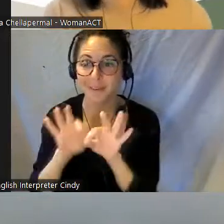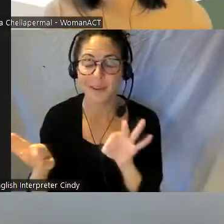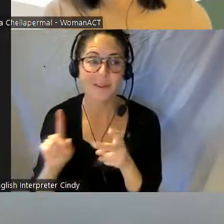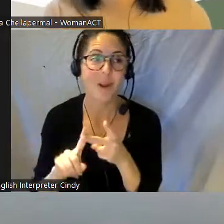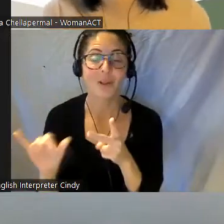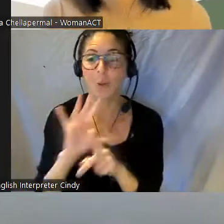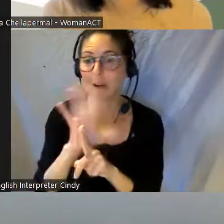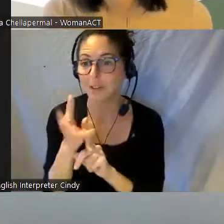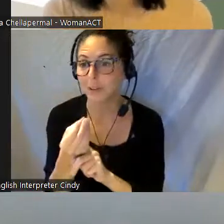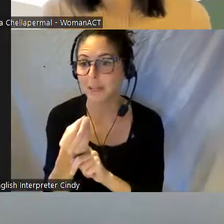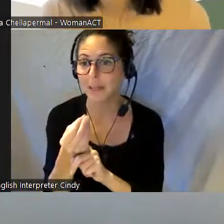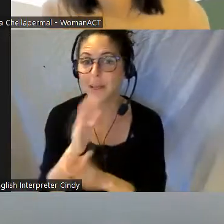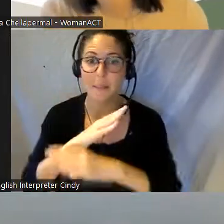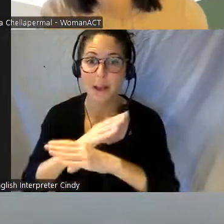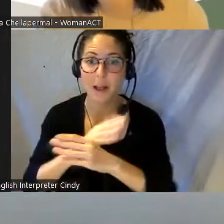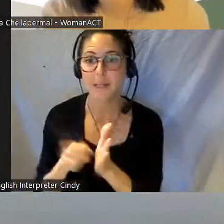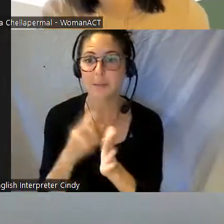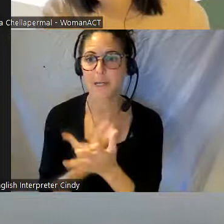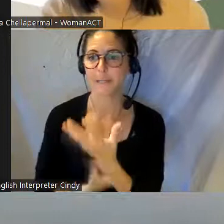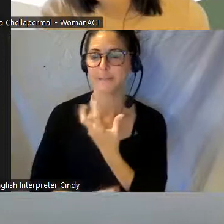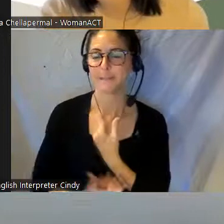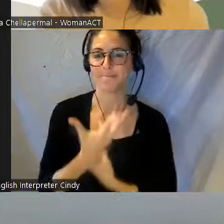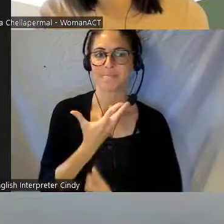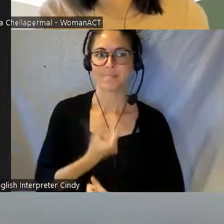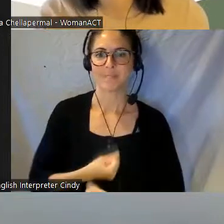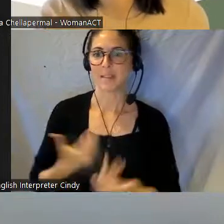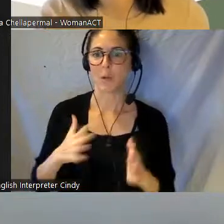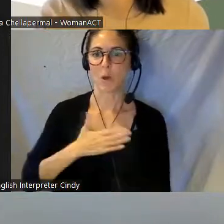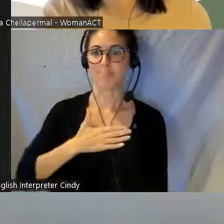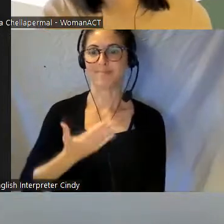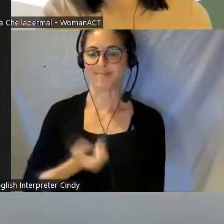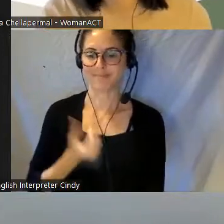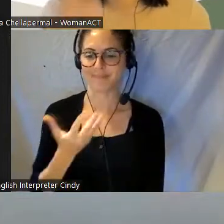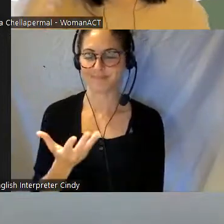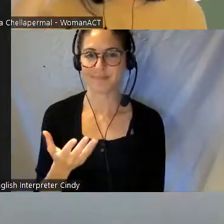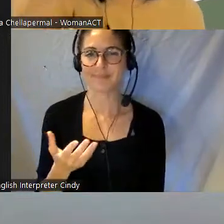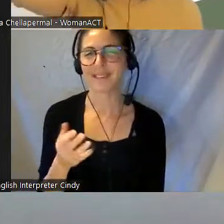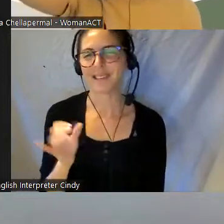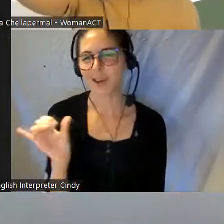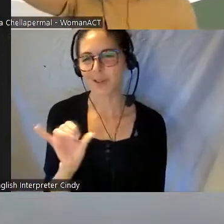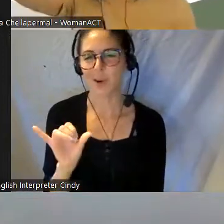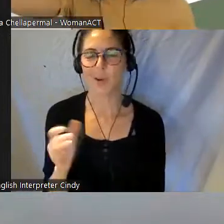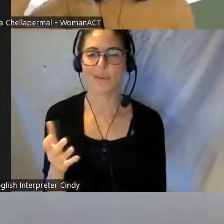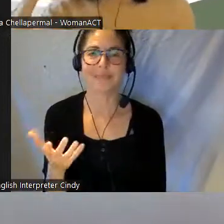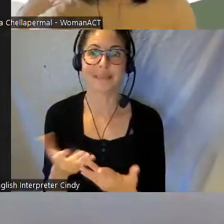some cultures don't want to speak about those kind of experiences, and there is stigma attached to it as well.